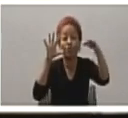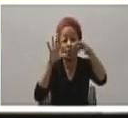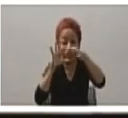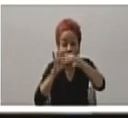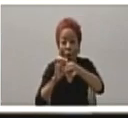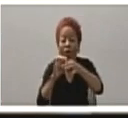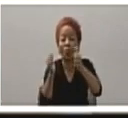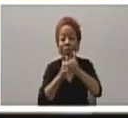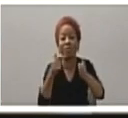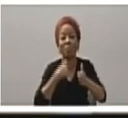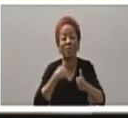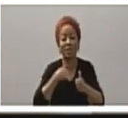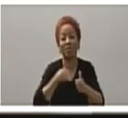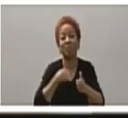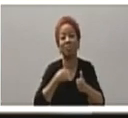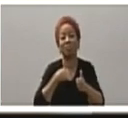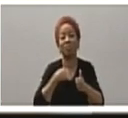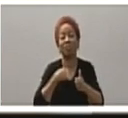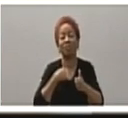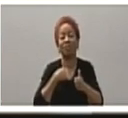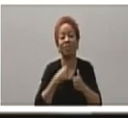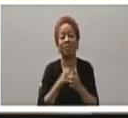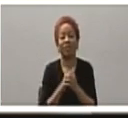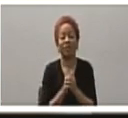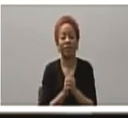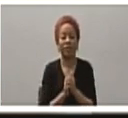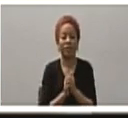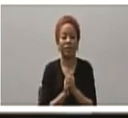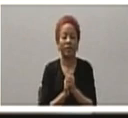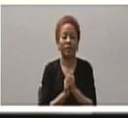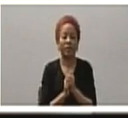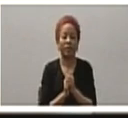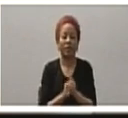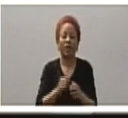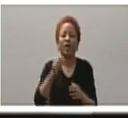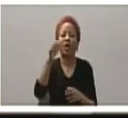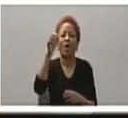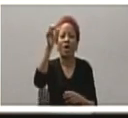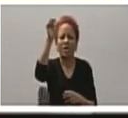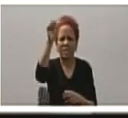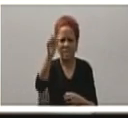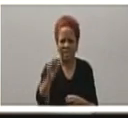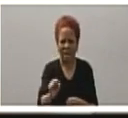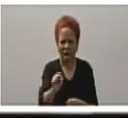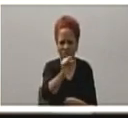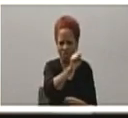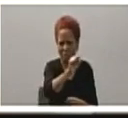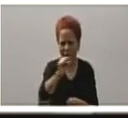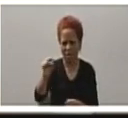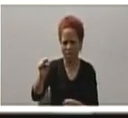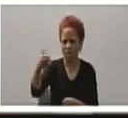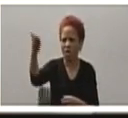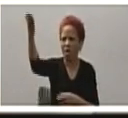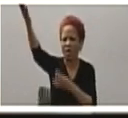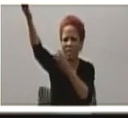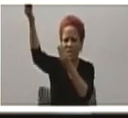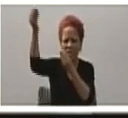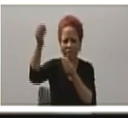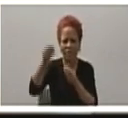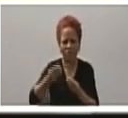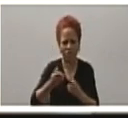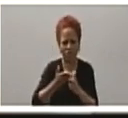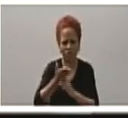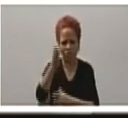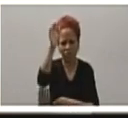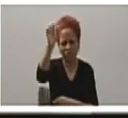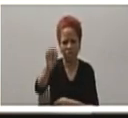and through the sacraments, especially through the most holy sacrament of the Eucharist. Through this